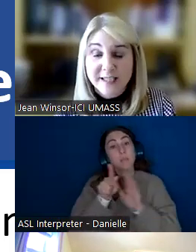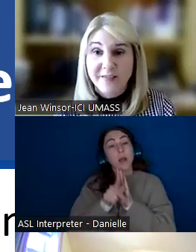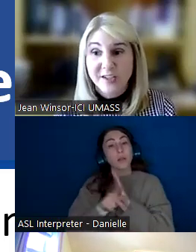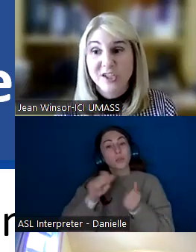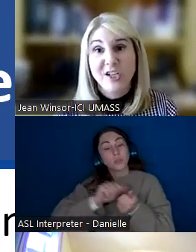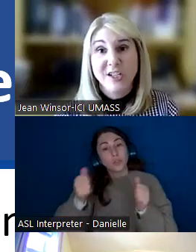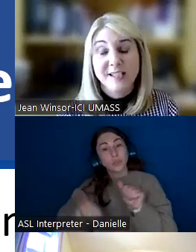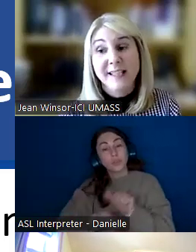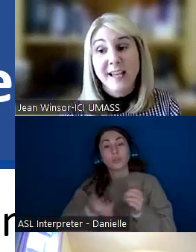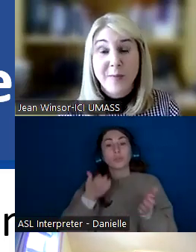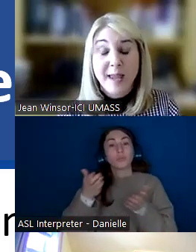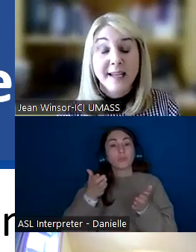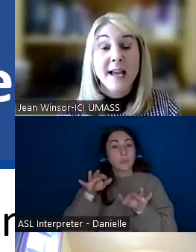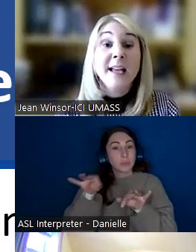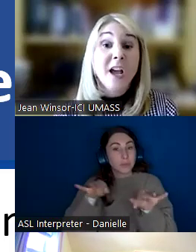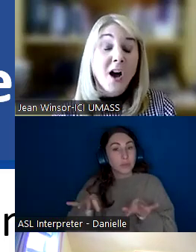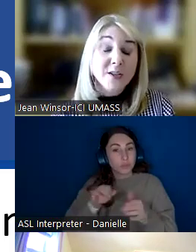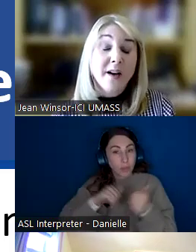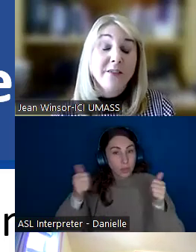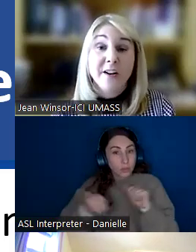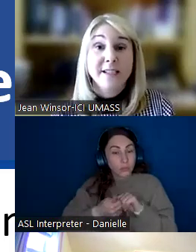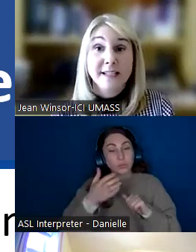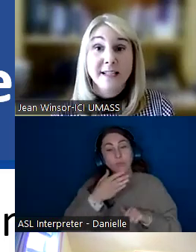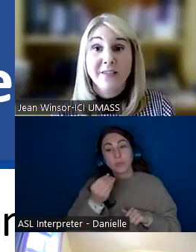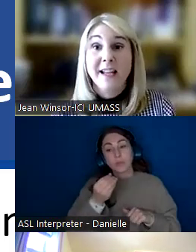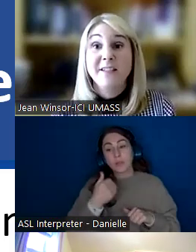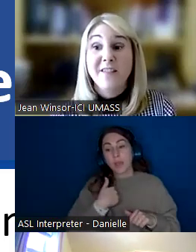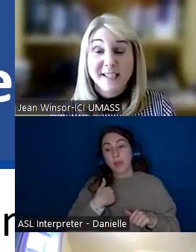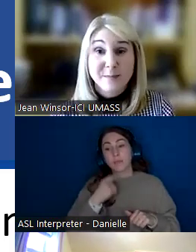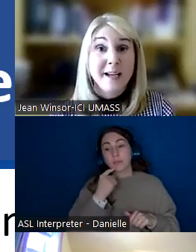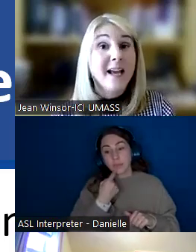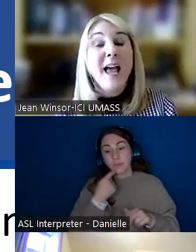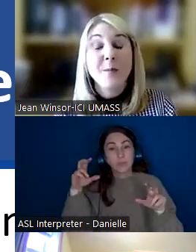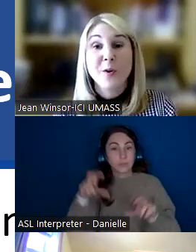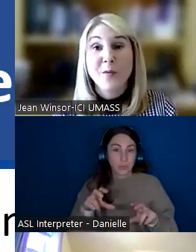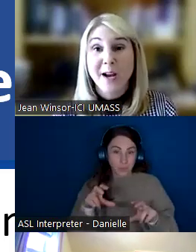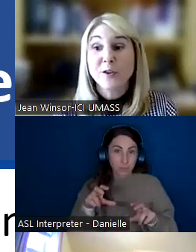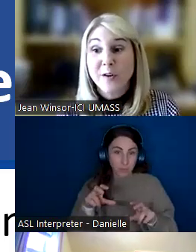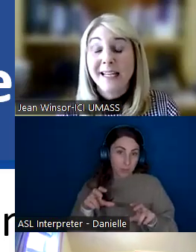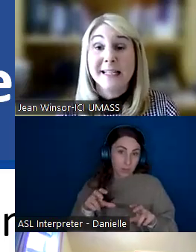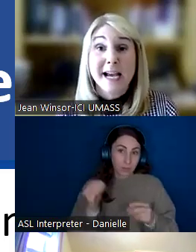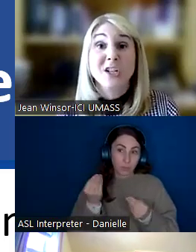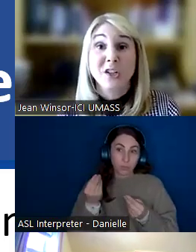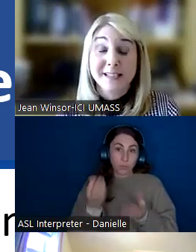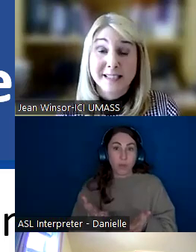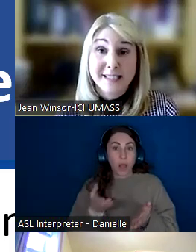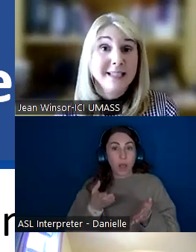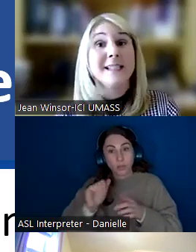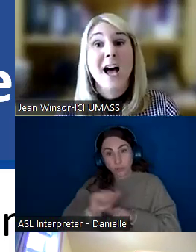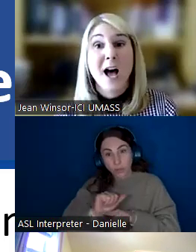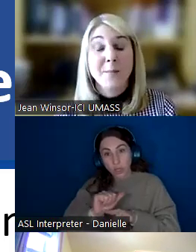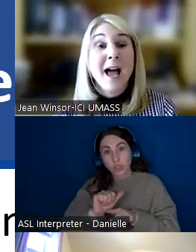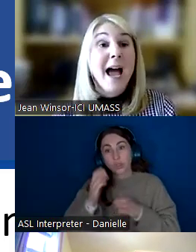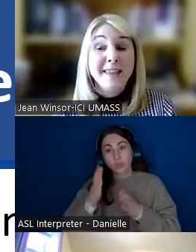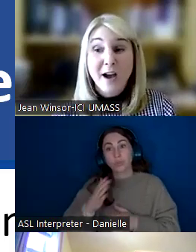service definition changes that they've made. They also have a very significant investment in provider training and technical